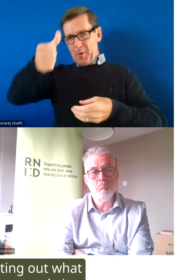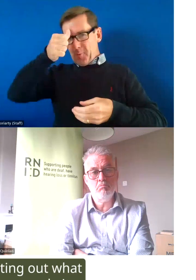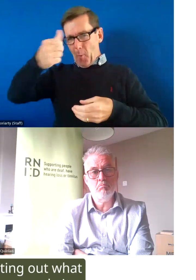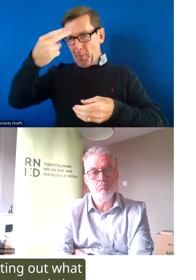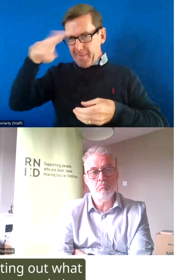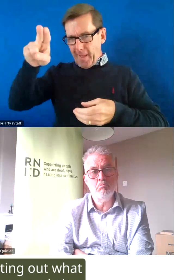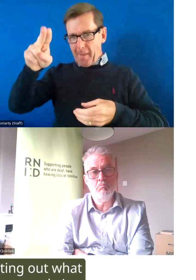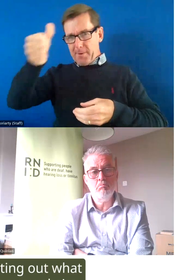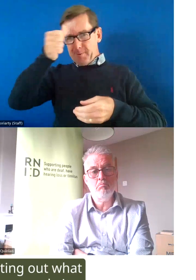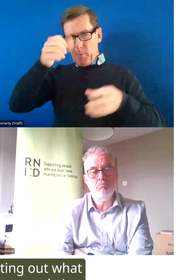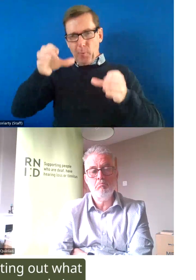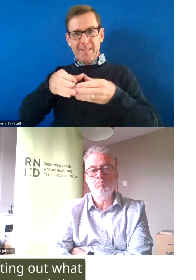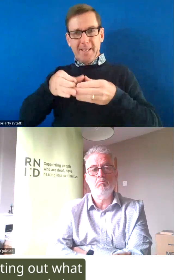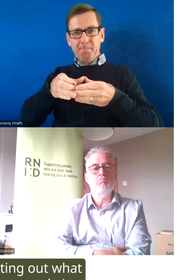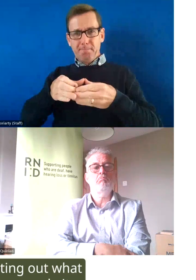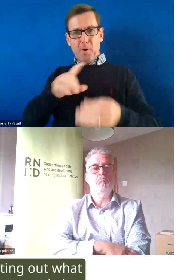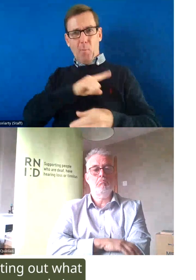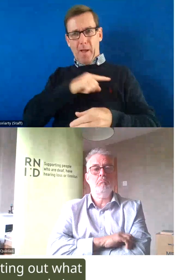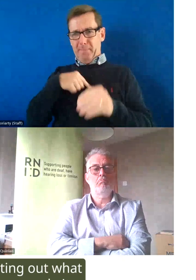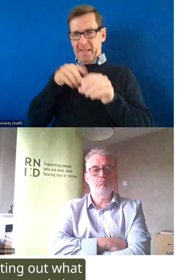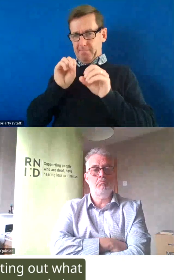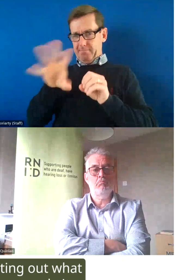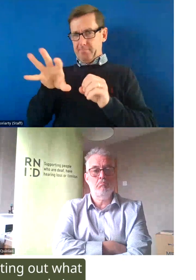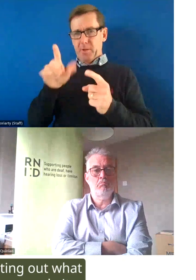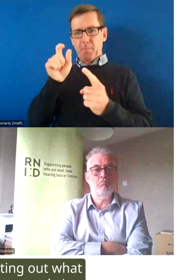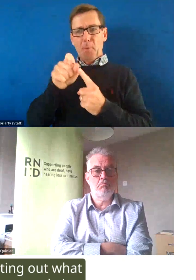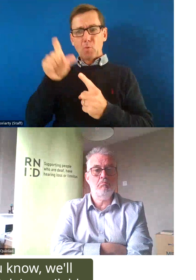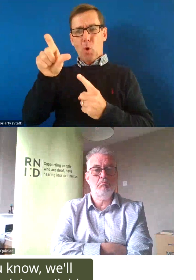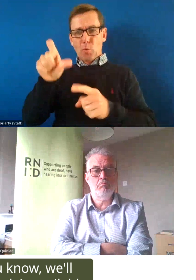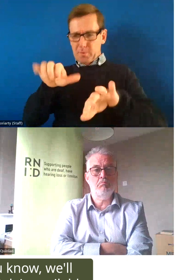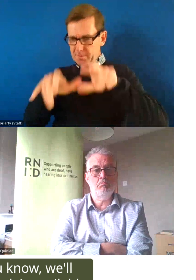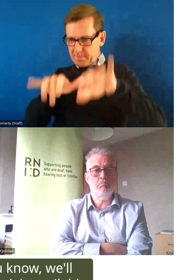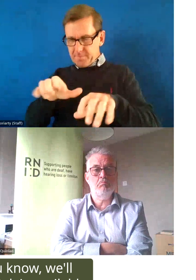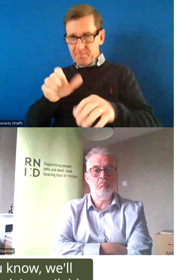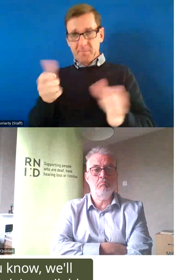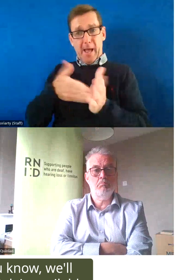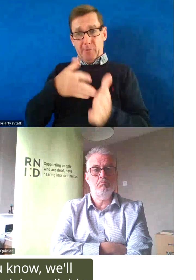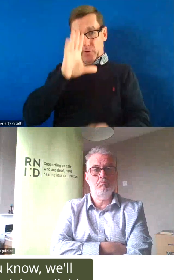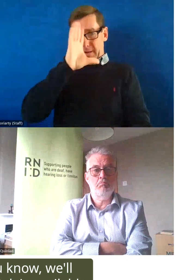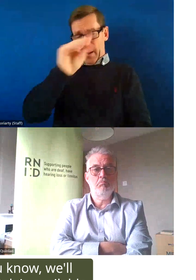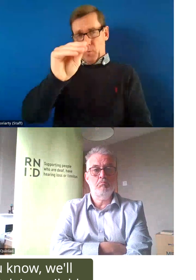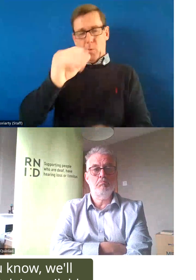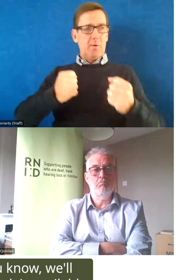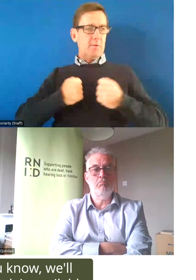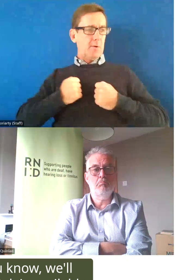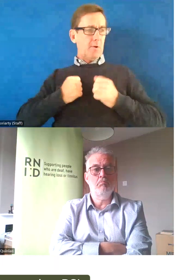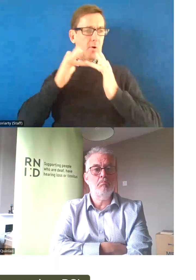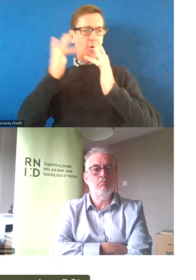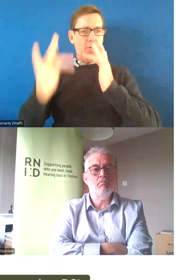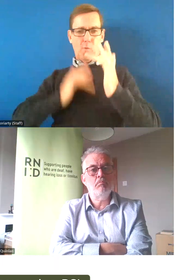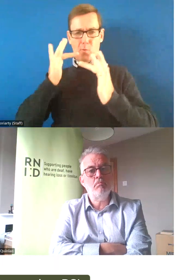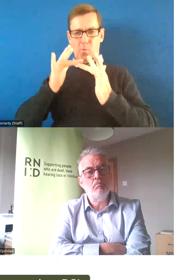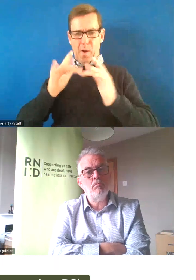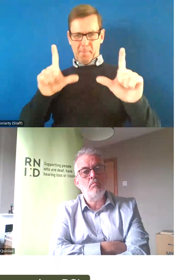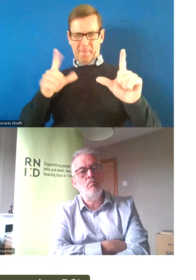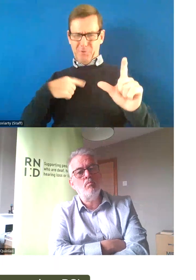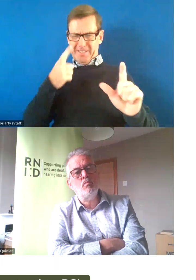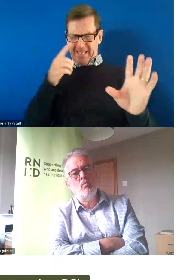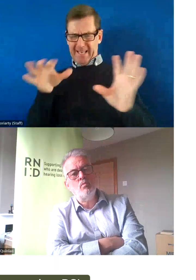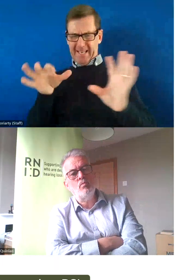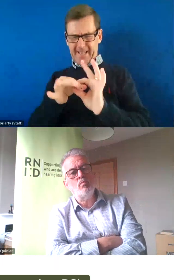contact. It's also worth pointing out while we're talking about our website, actually, and we'll make sure that the link is available, that you